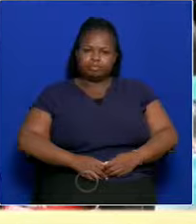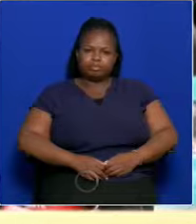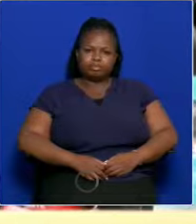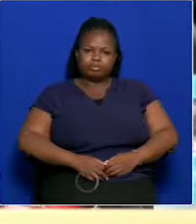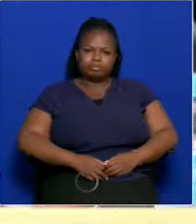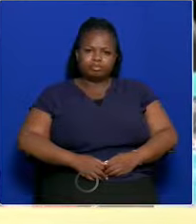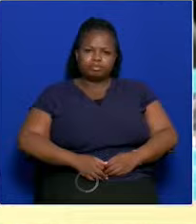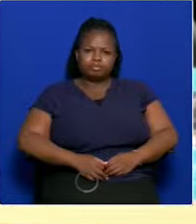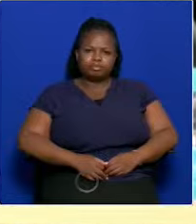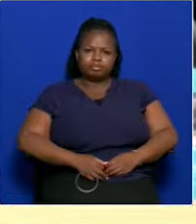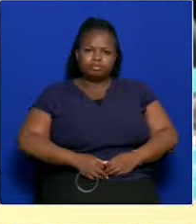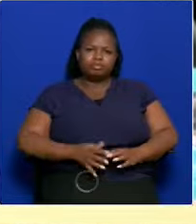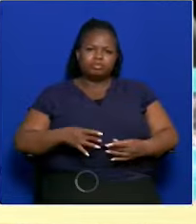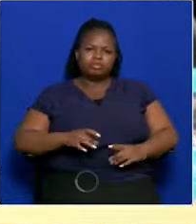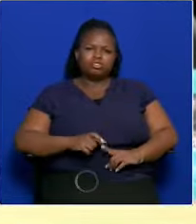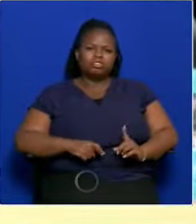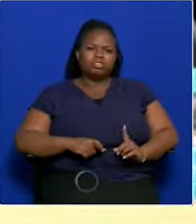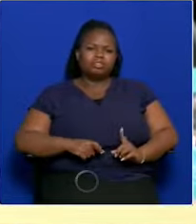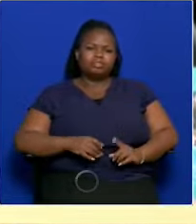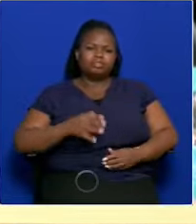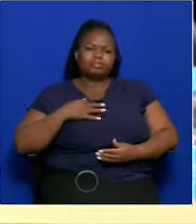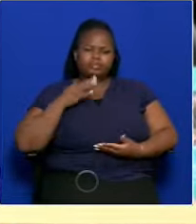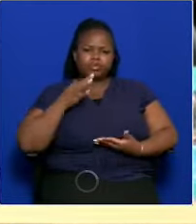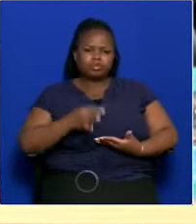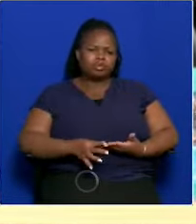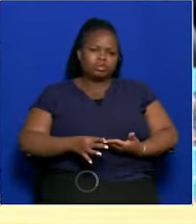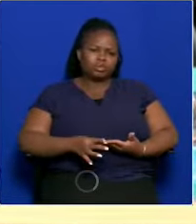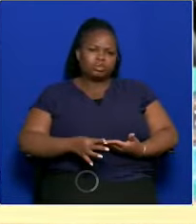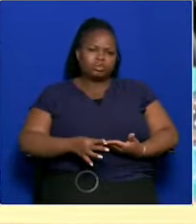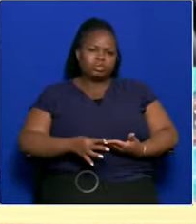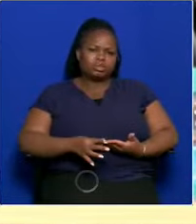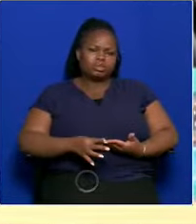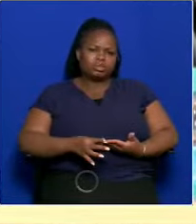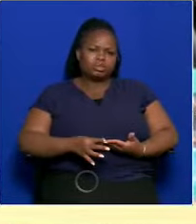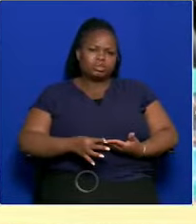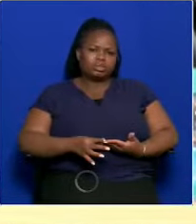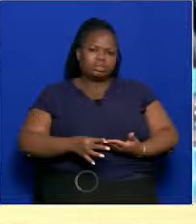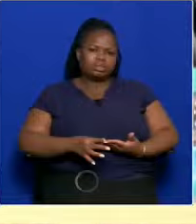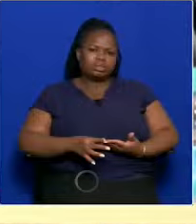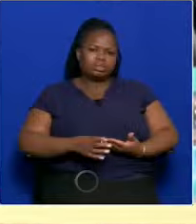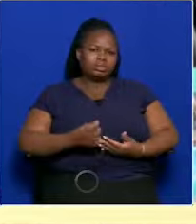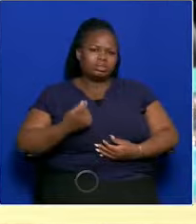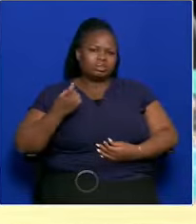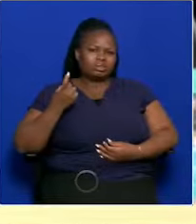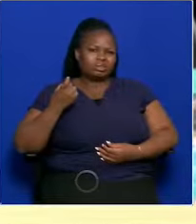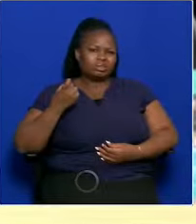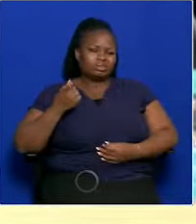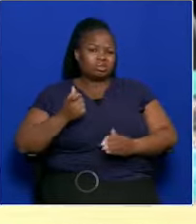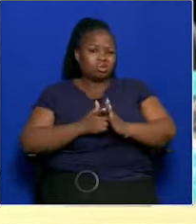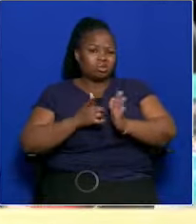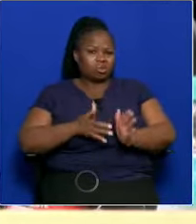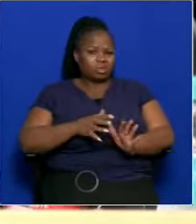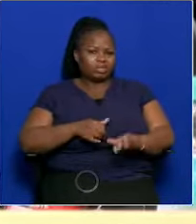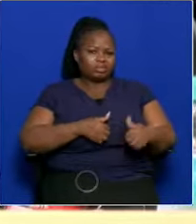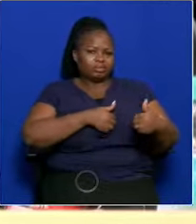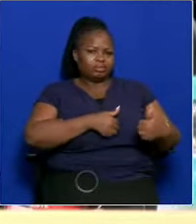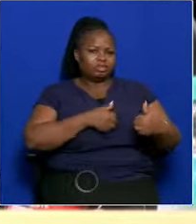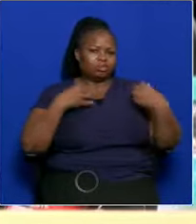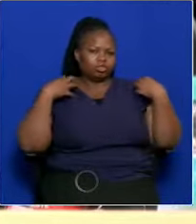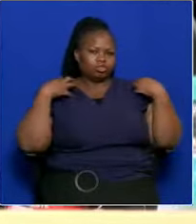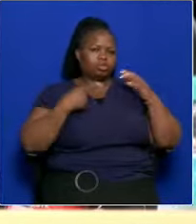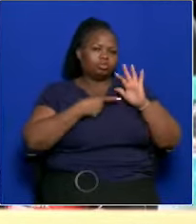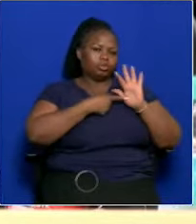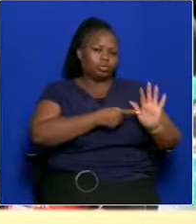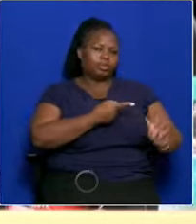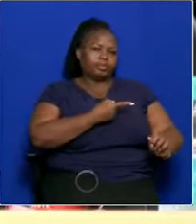Chair, my proposal yes. is to ask one of our attorneys to just sit with the general to show him